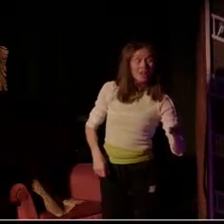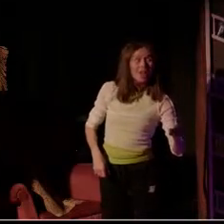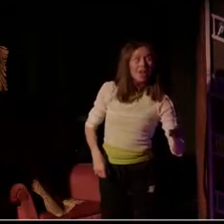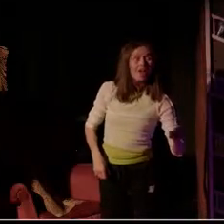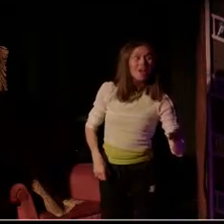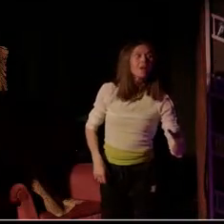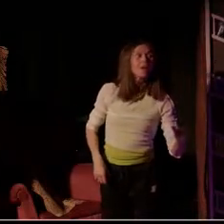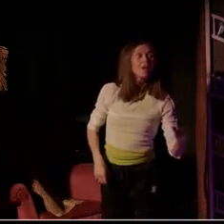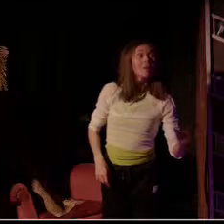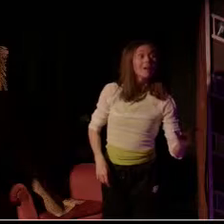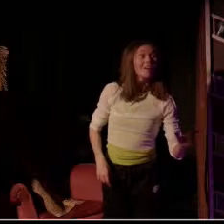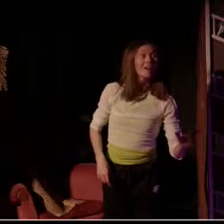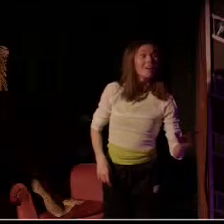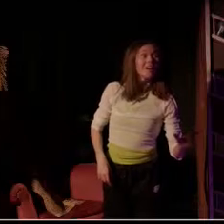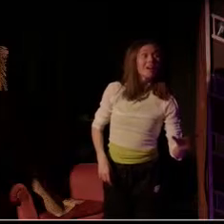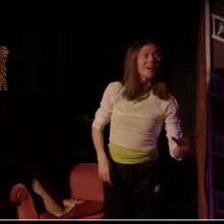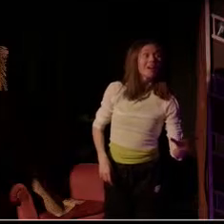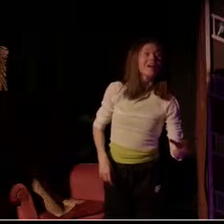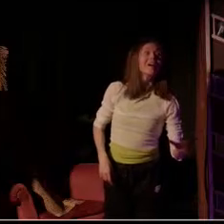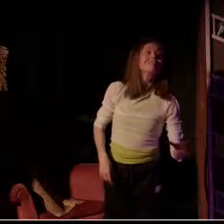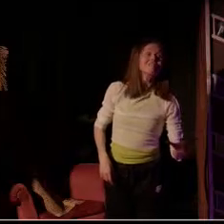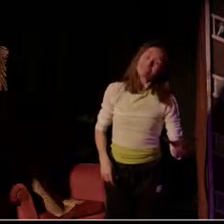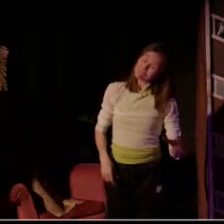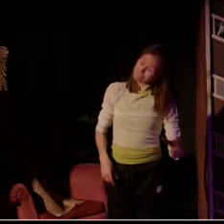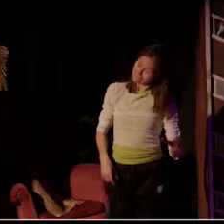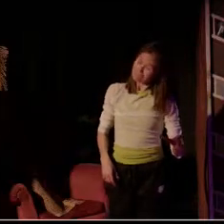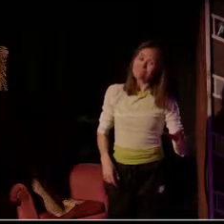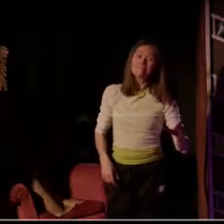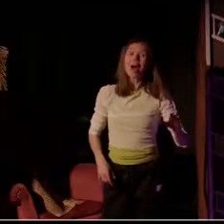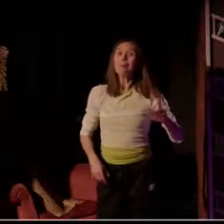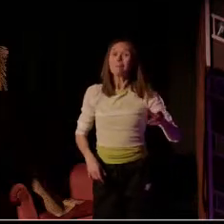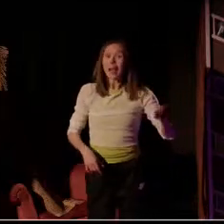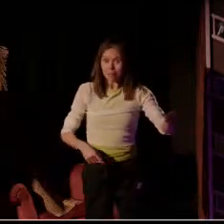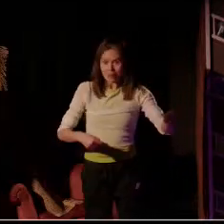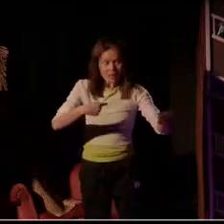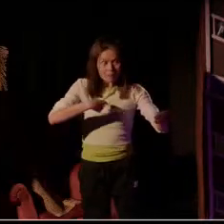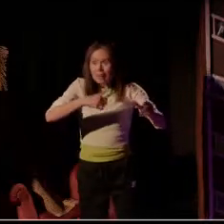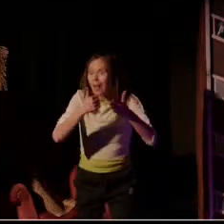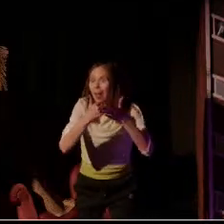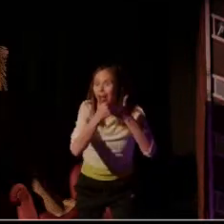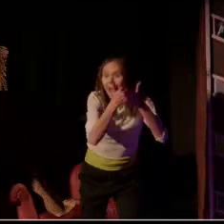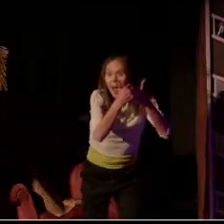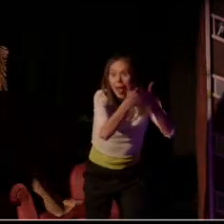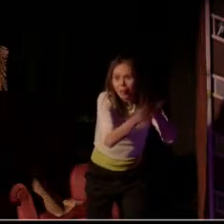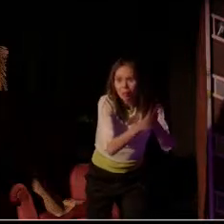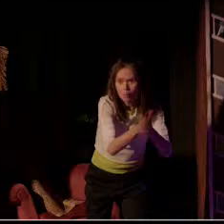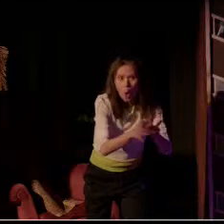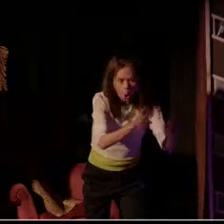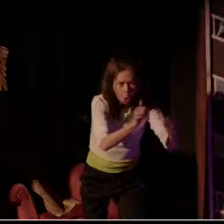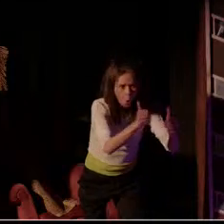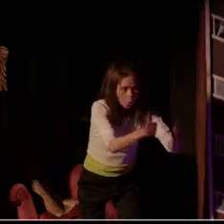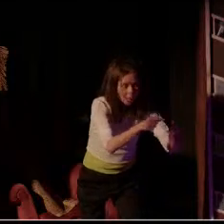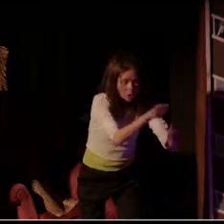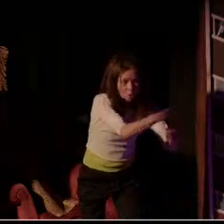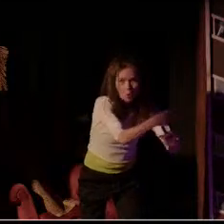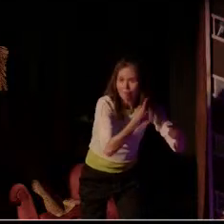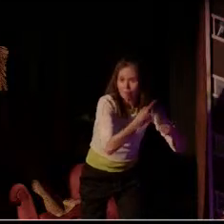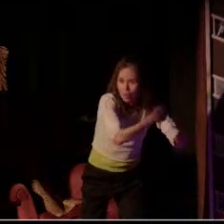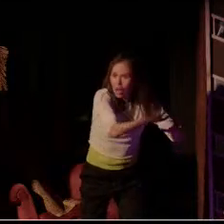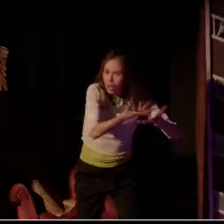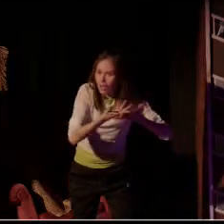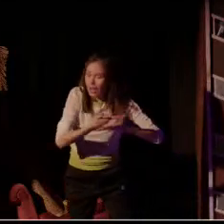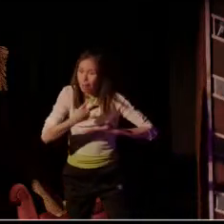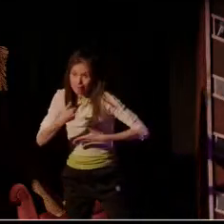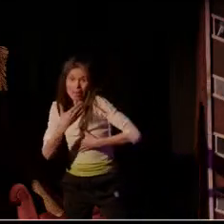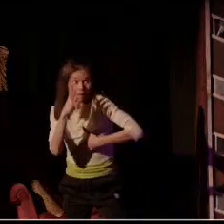I'd be happy if his leaving could suit my needs. Save him from danger, show